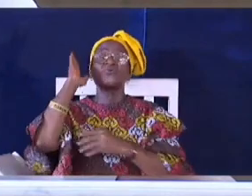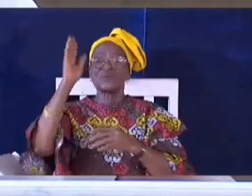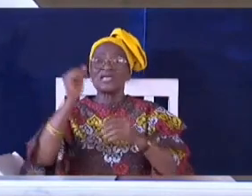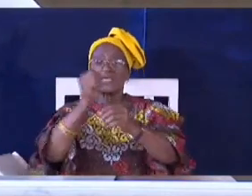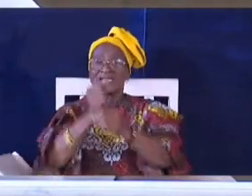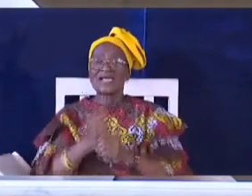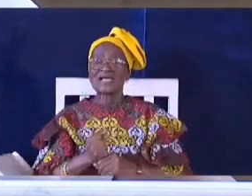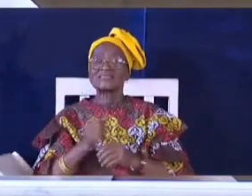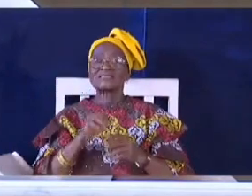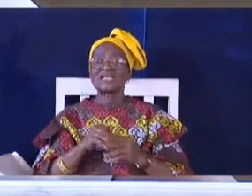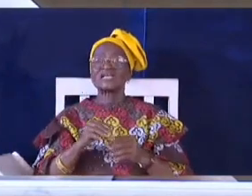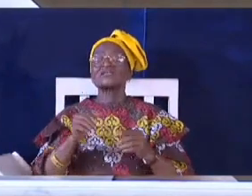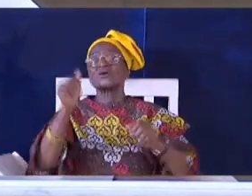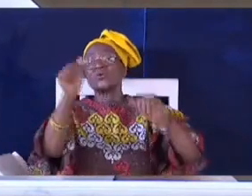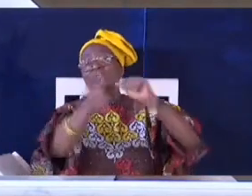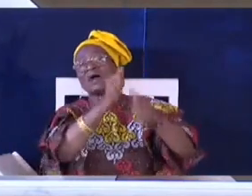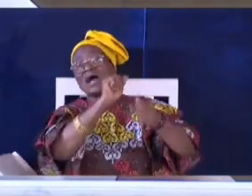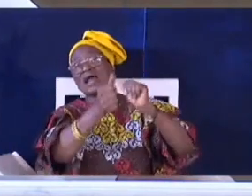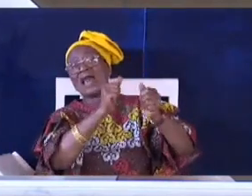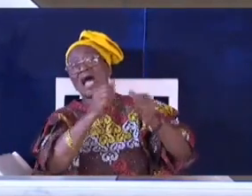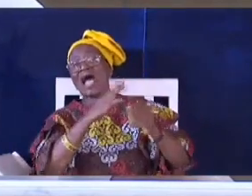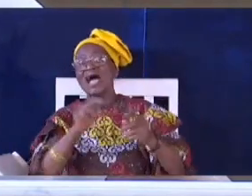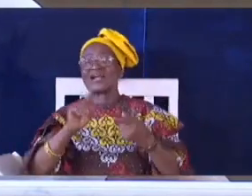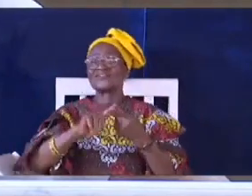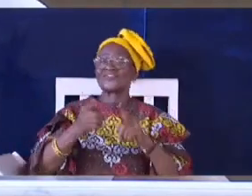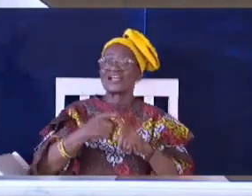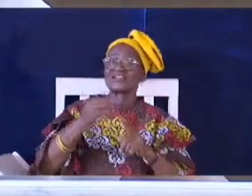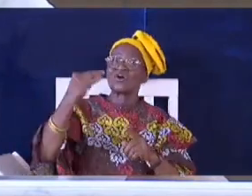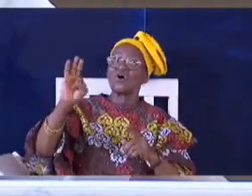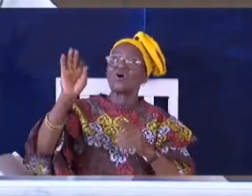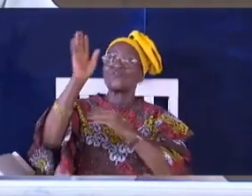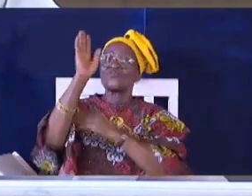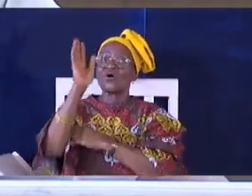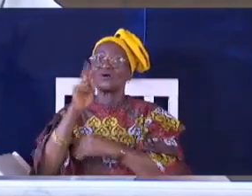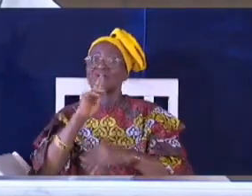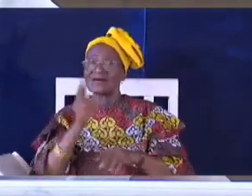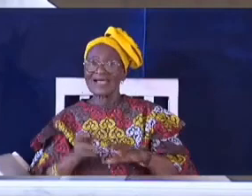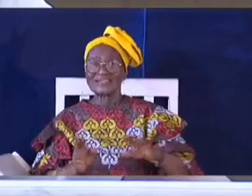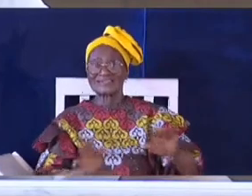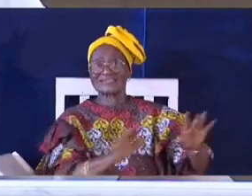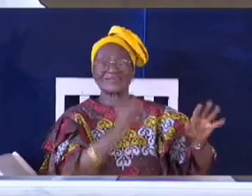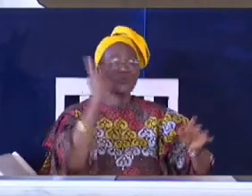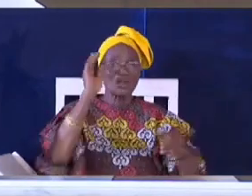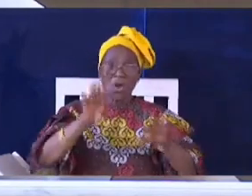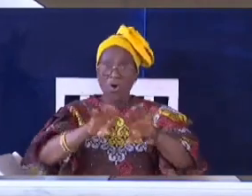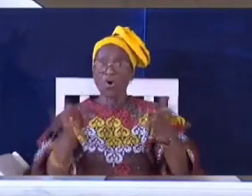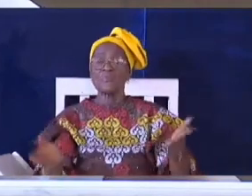And the friends of God, Red Sea will open unto them.